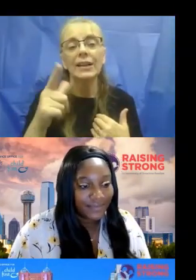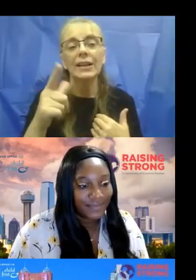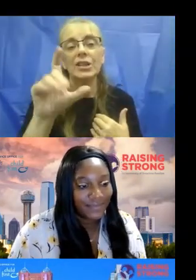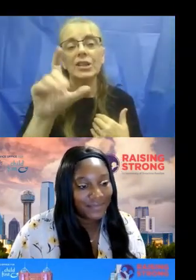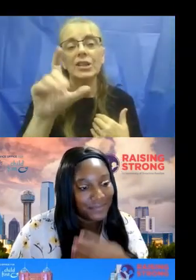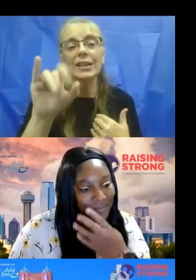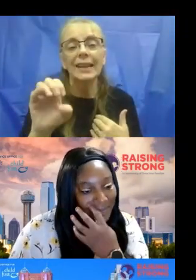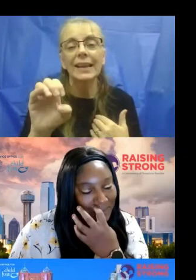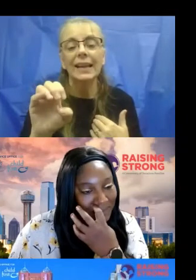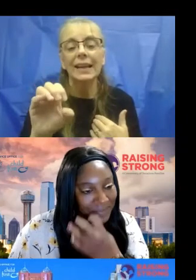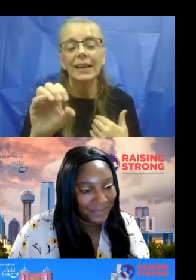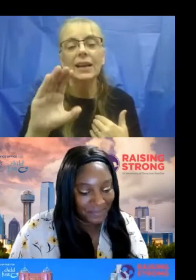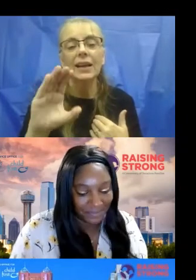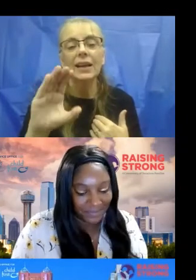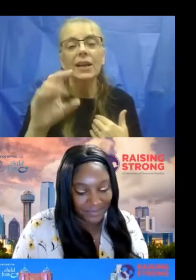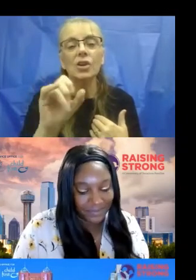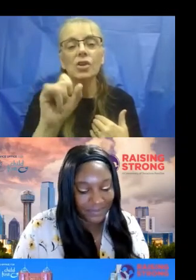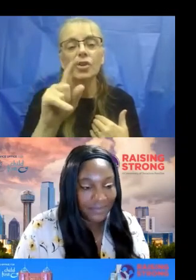grow. Thank you.